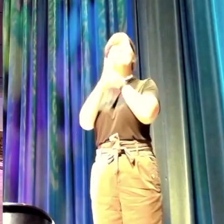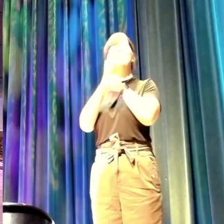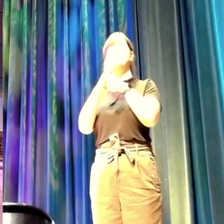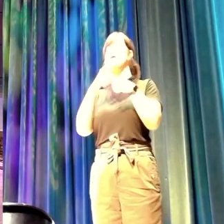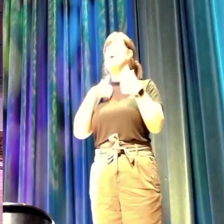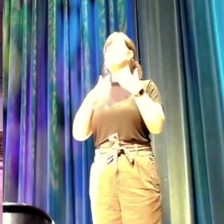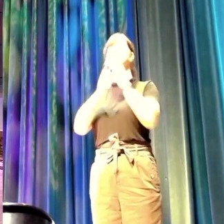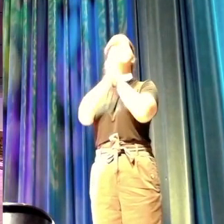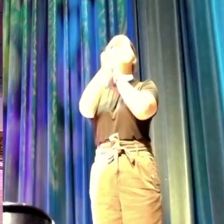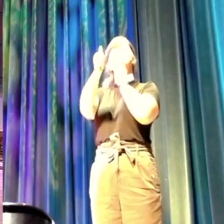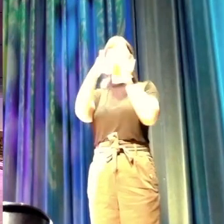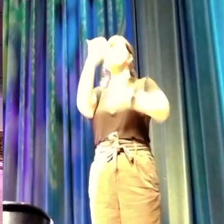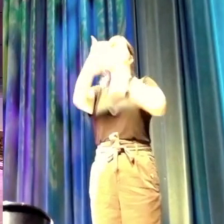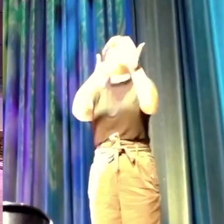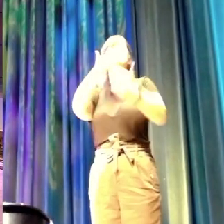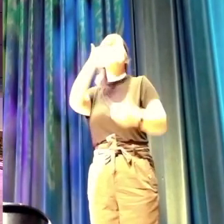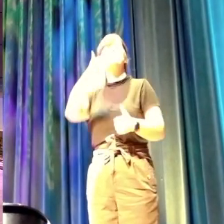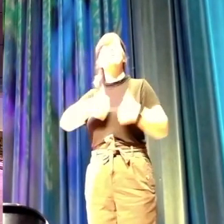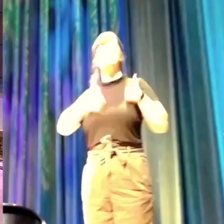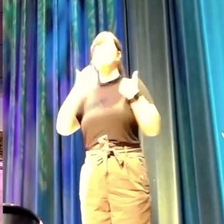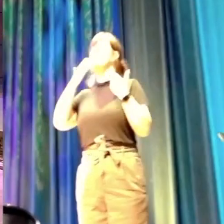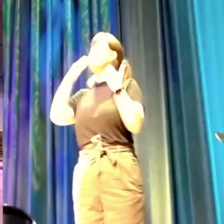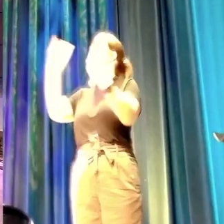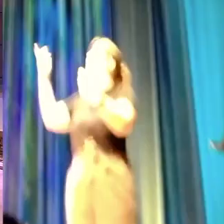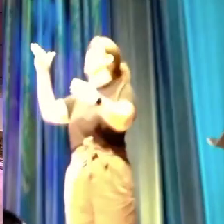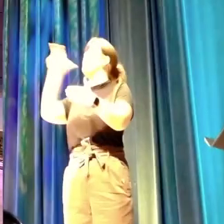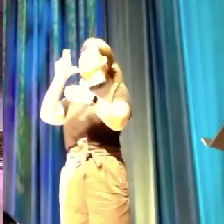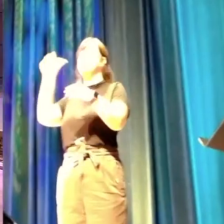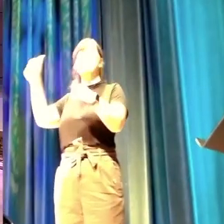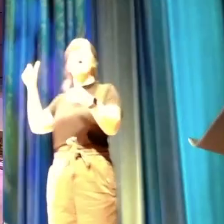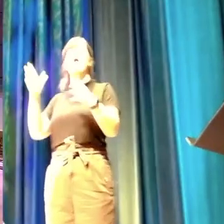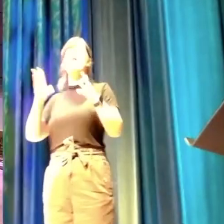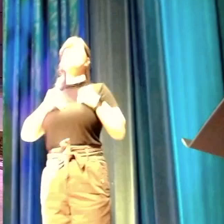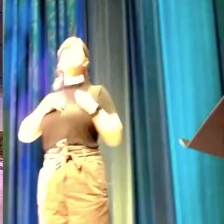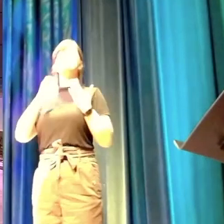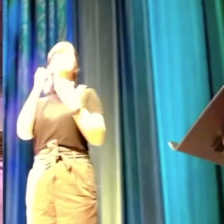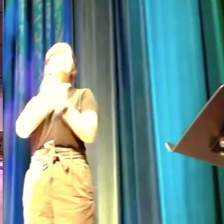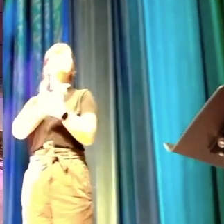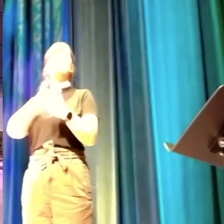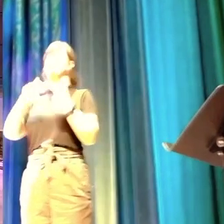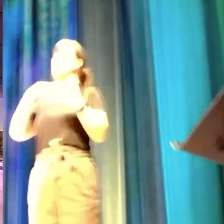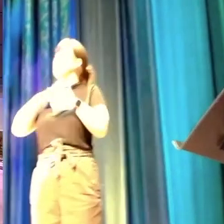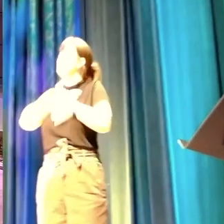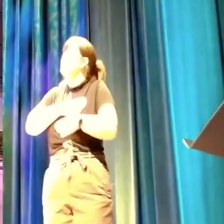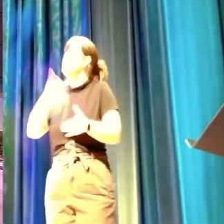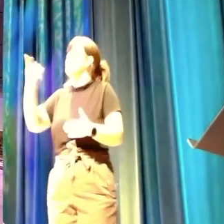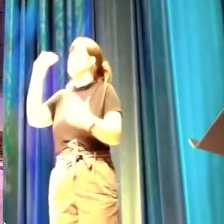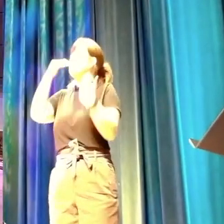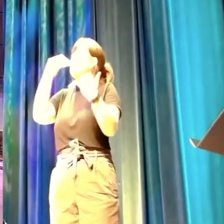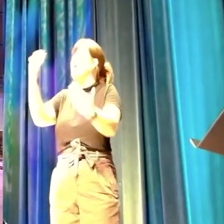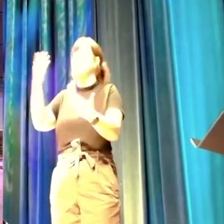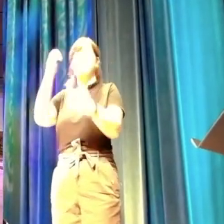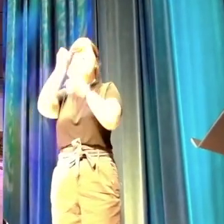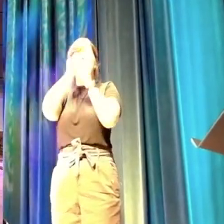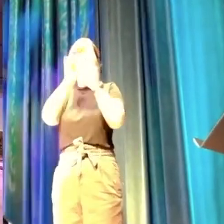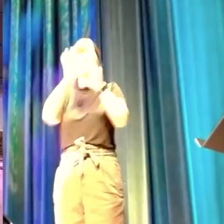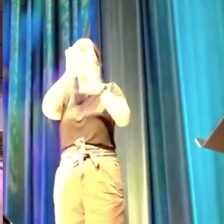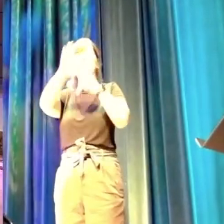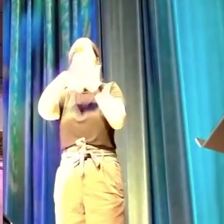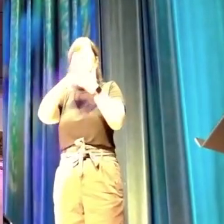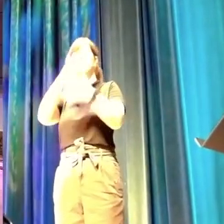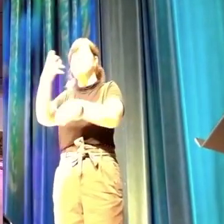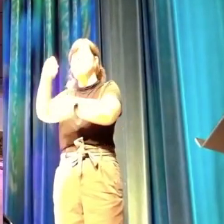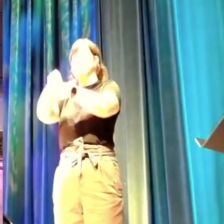life. We thank you, Lord. We take nothing for granted, but we appreciate you. Lord, bless every participant, Lord. Touch every heart